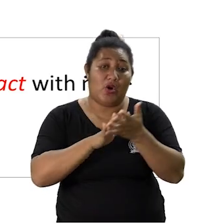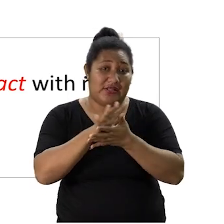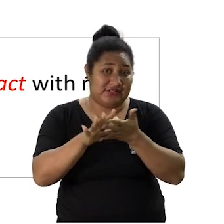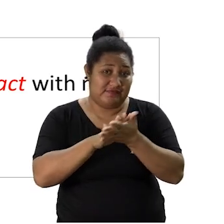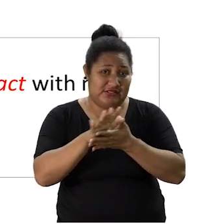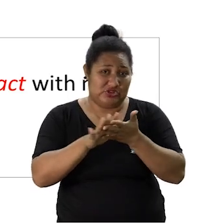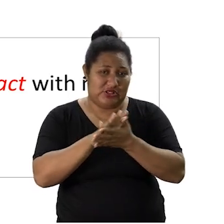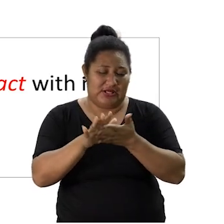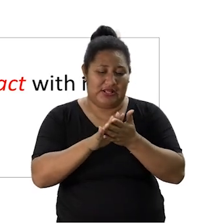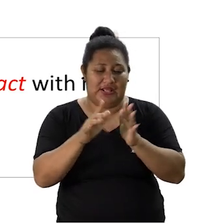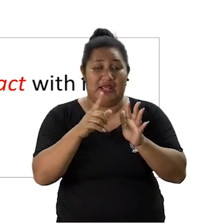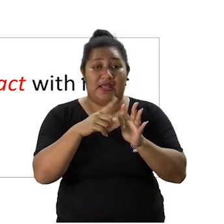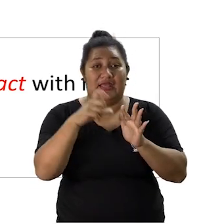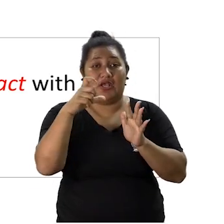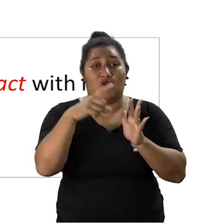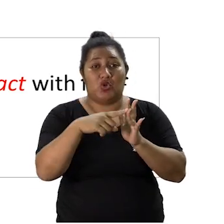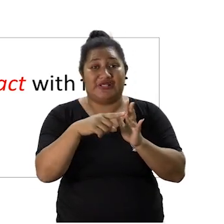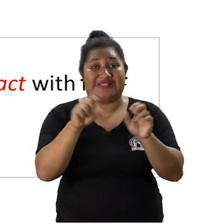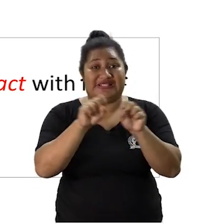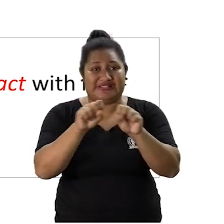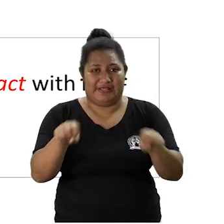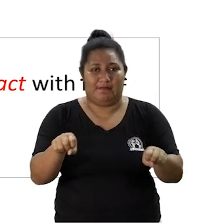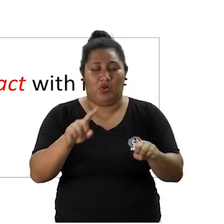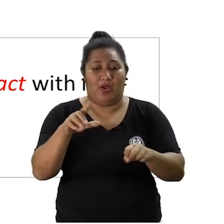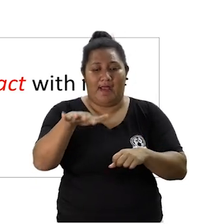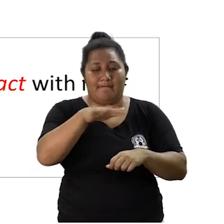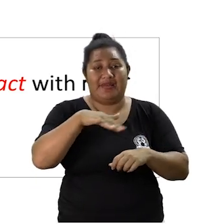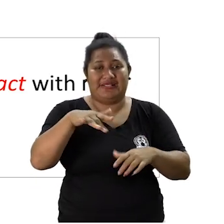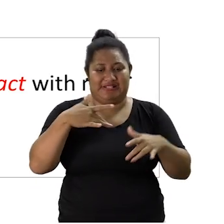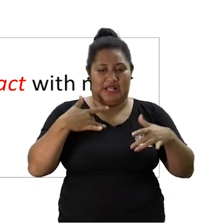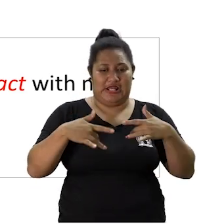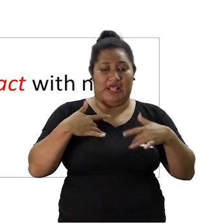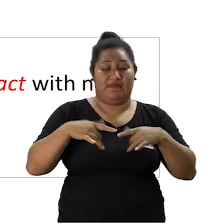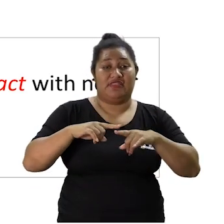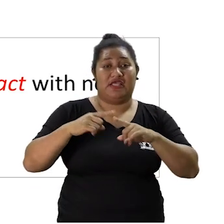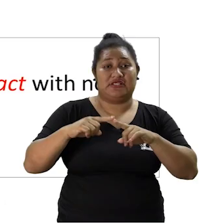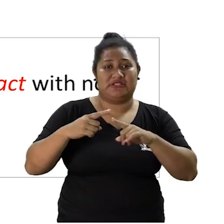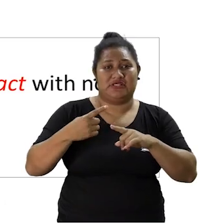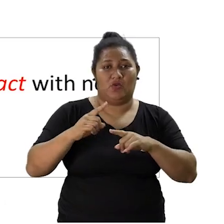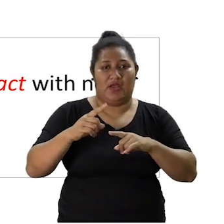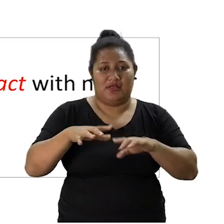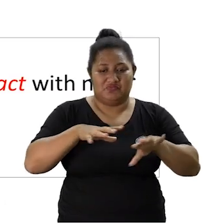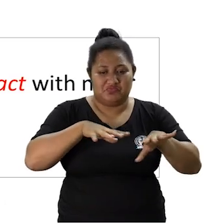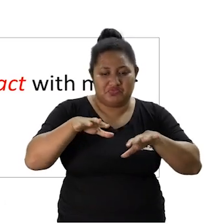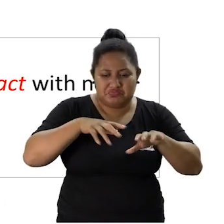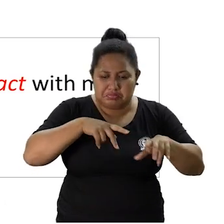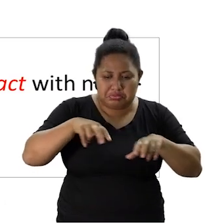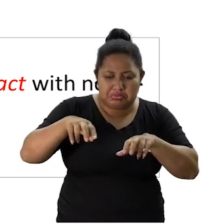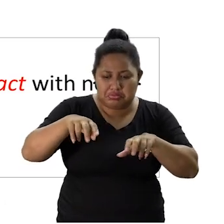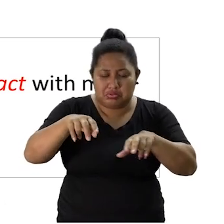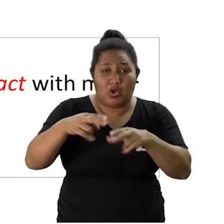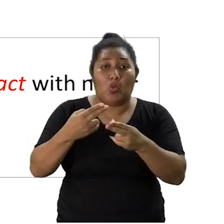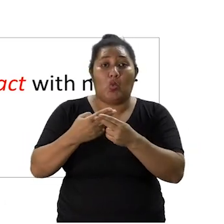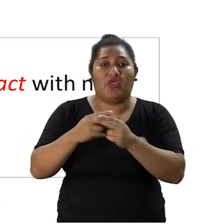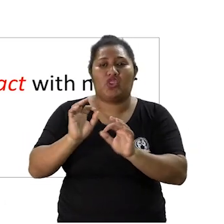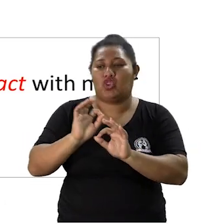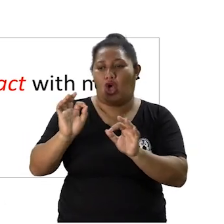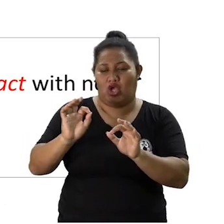An ecosystem is a place where living things interact with non-living